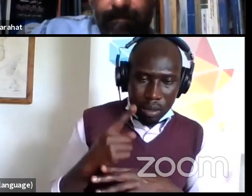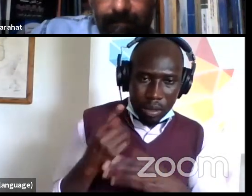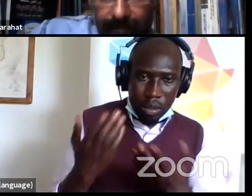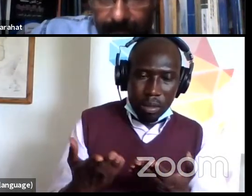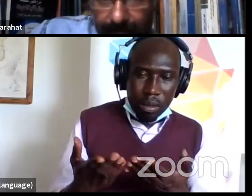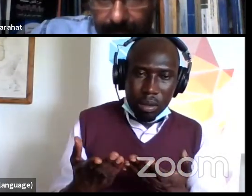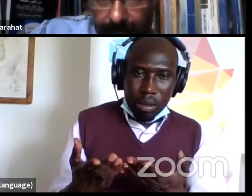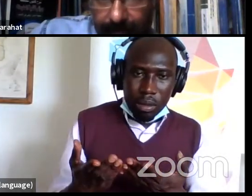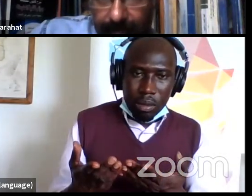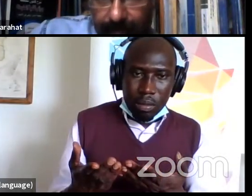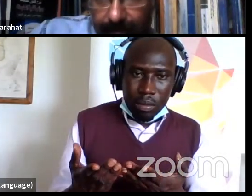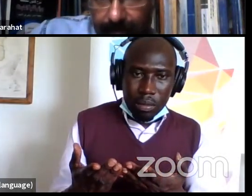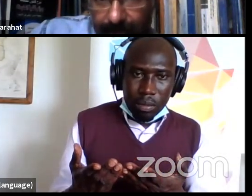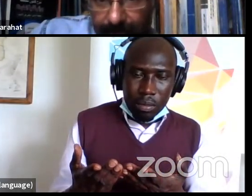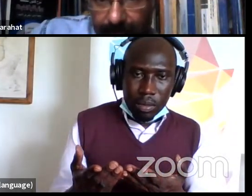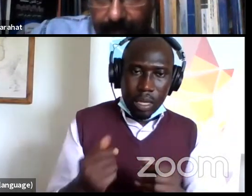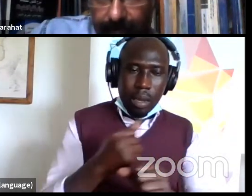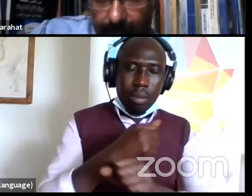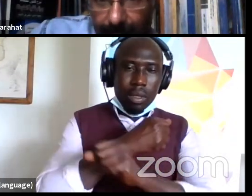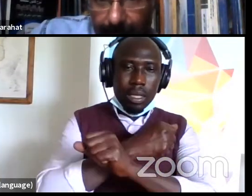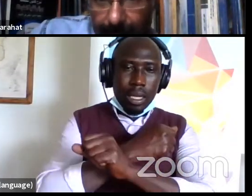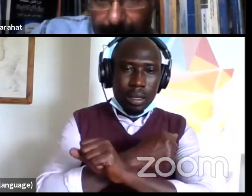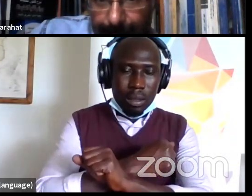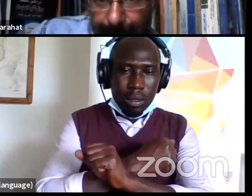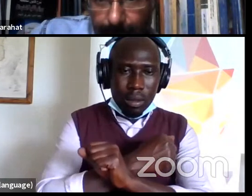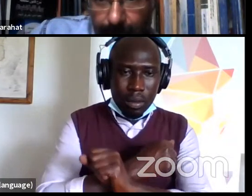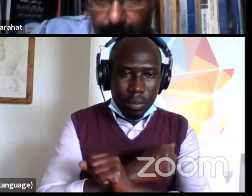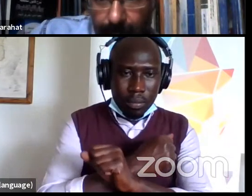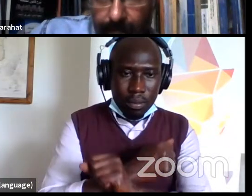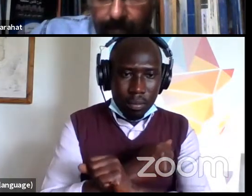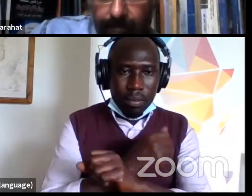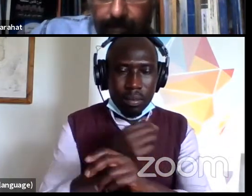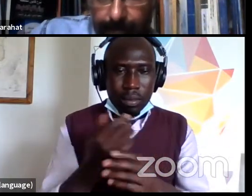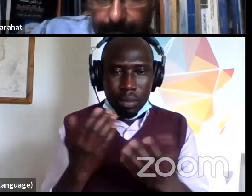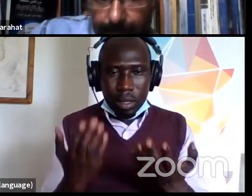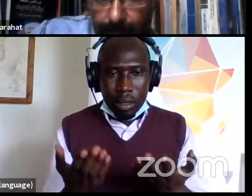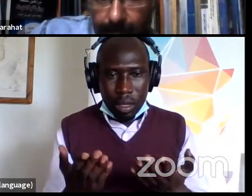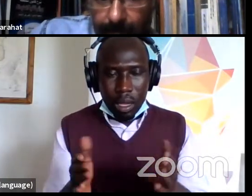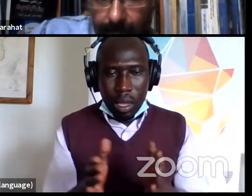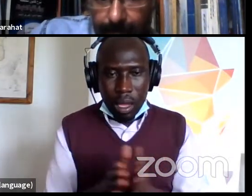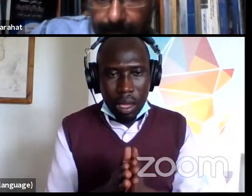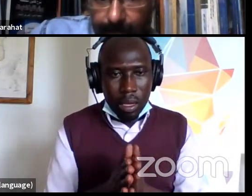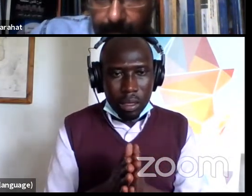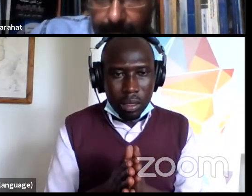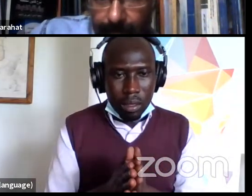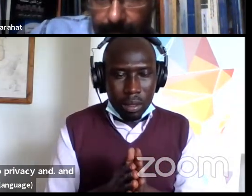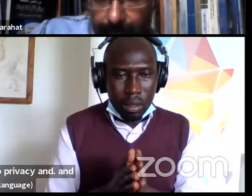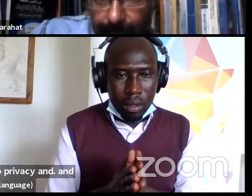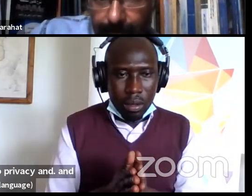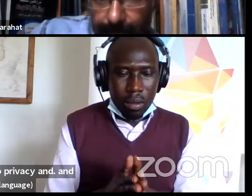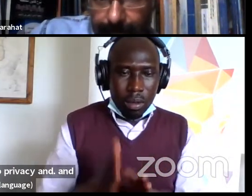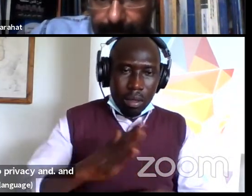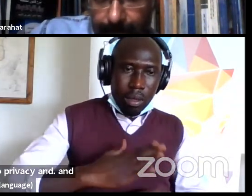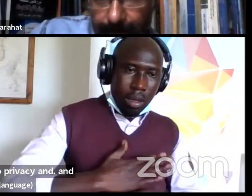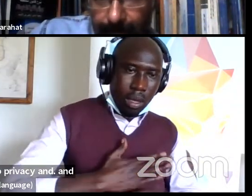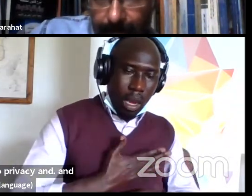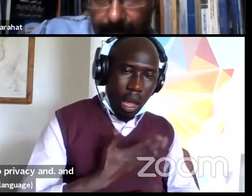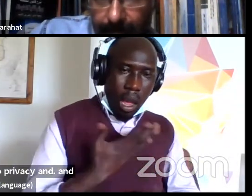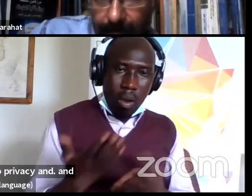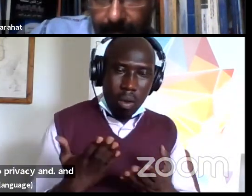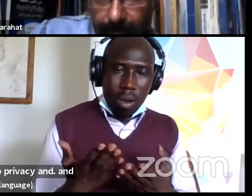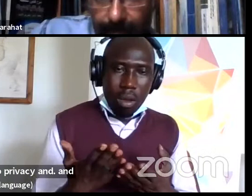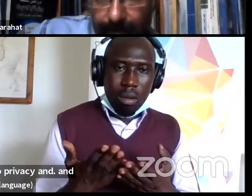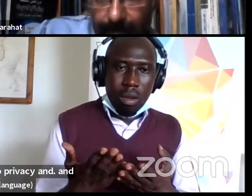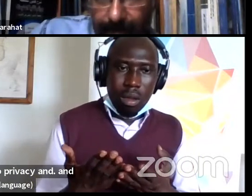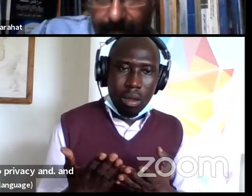of data protection, we speak of the right to privacy, and in our region, in a